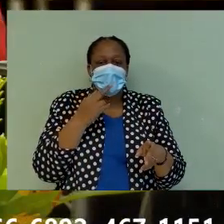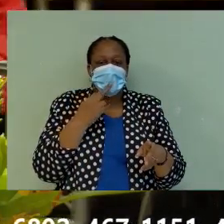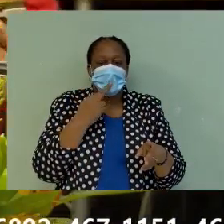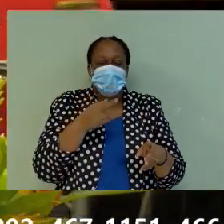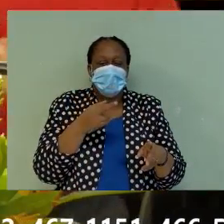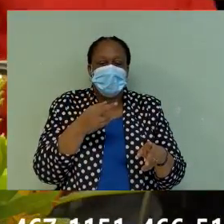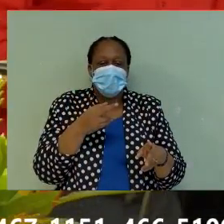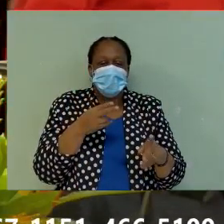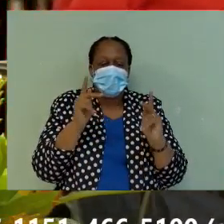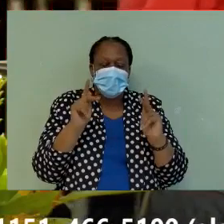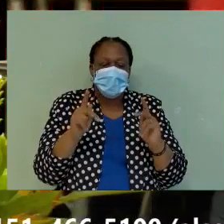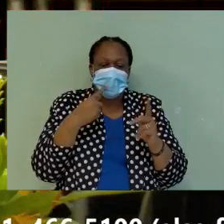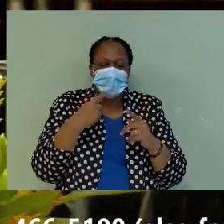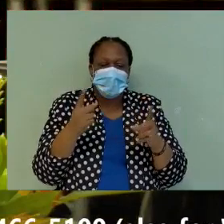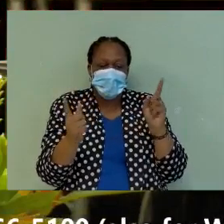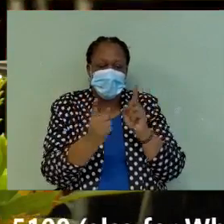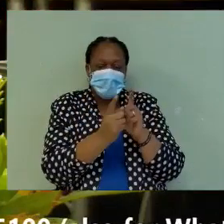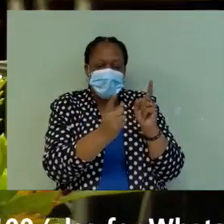Laws.